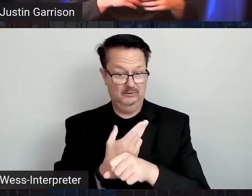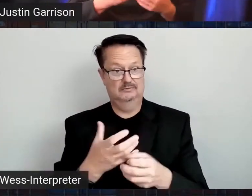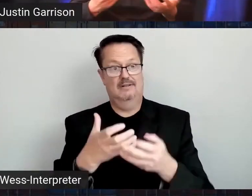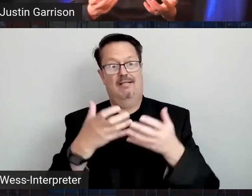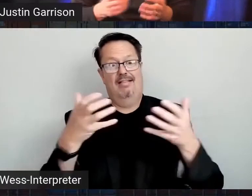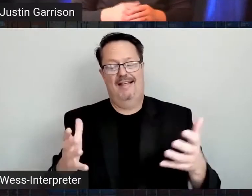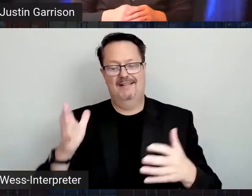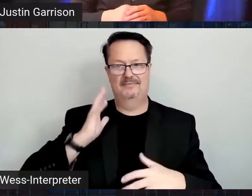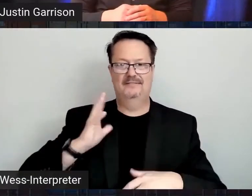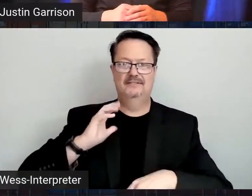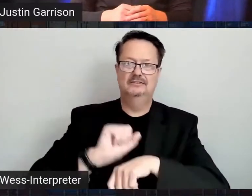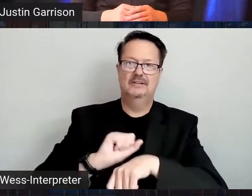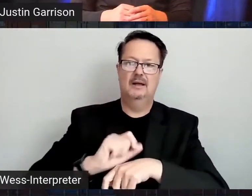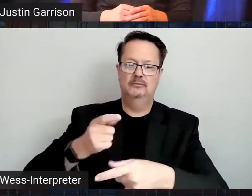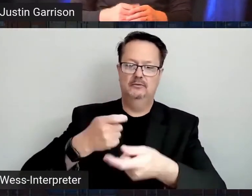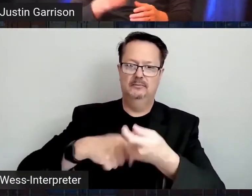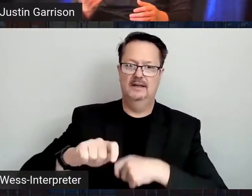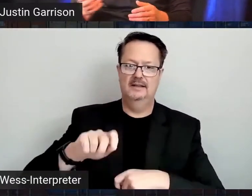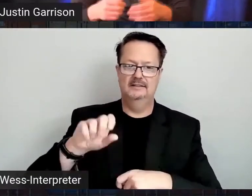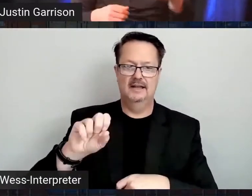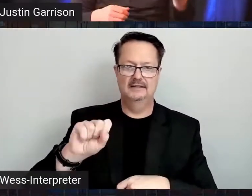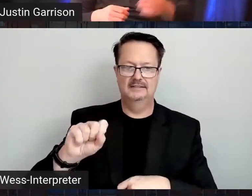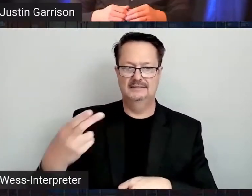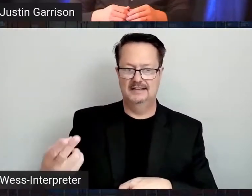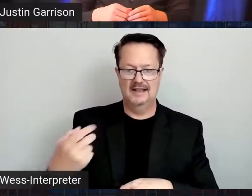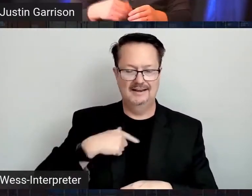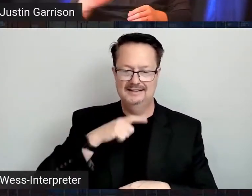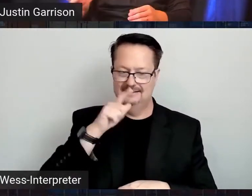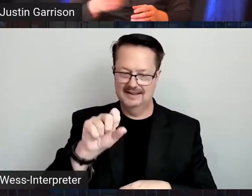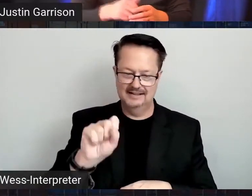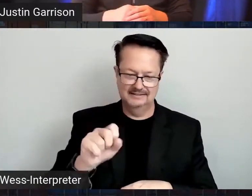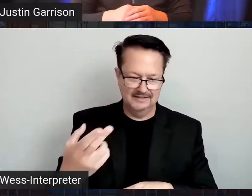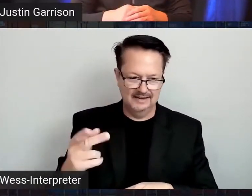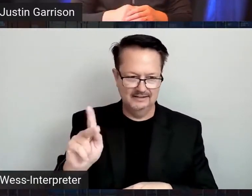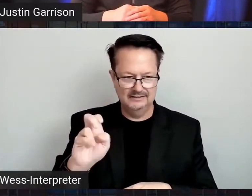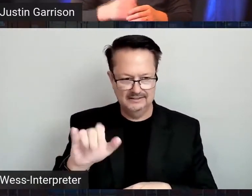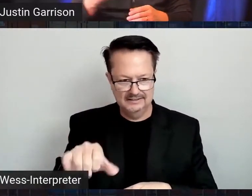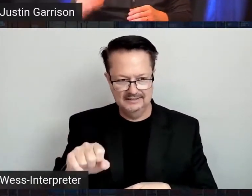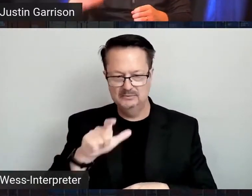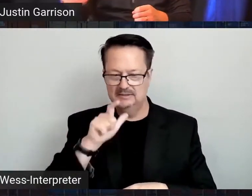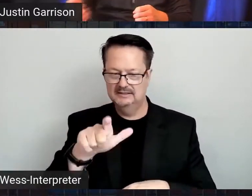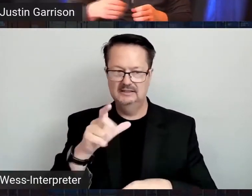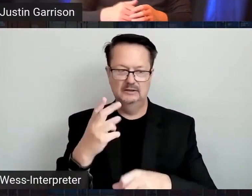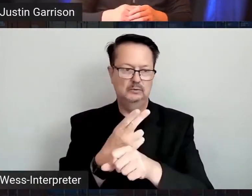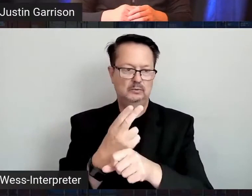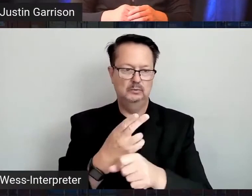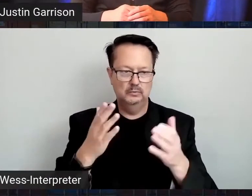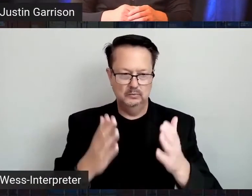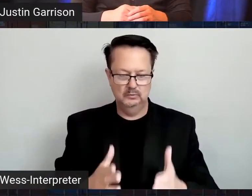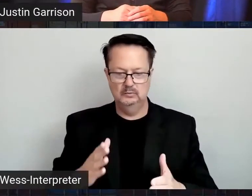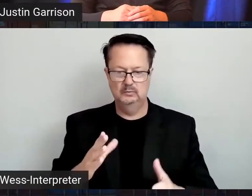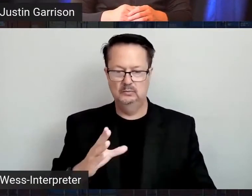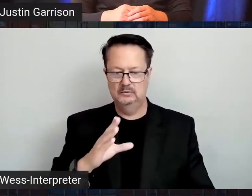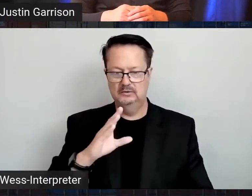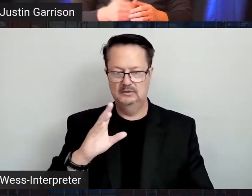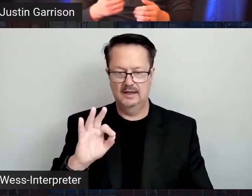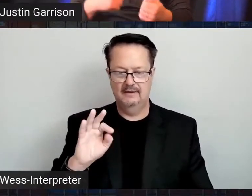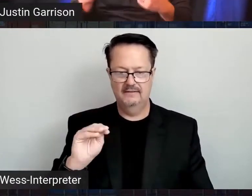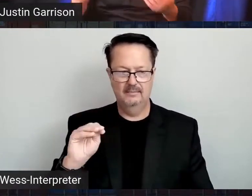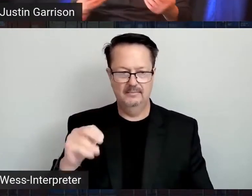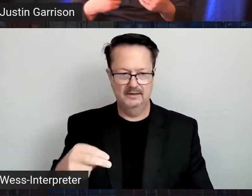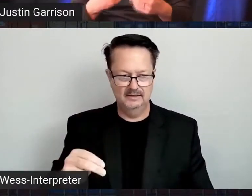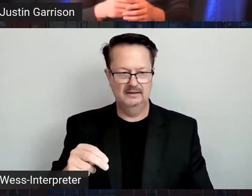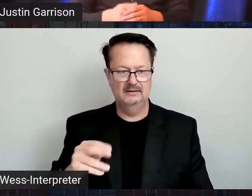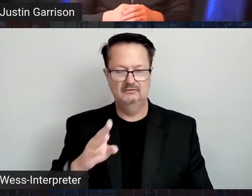for replacing SSH, where I didn't need SSH keys, I didn't need users. We use SSM directly on EC2 instances that I didn't